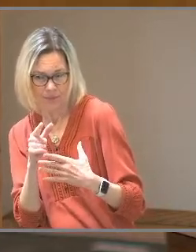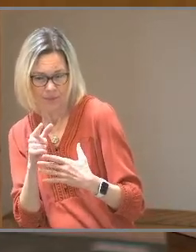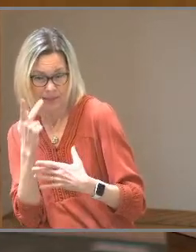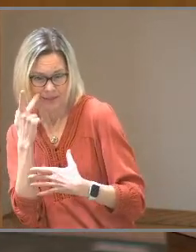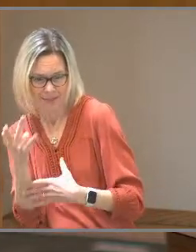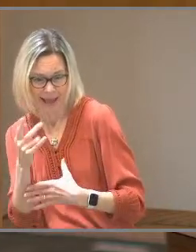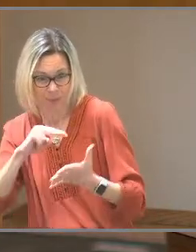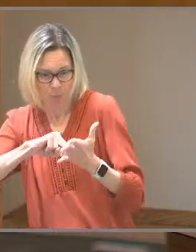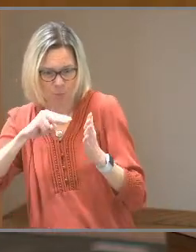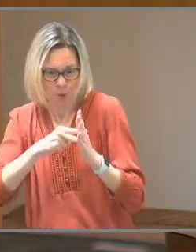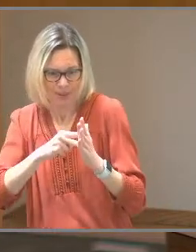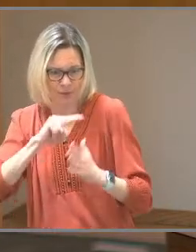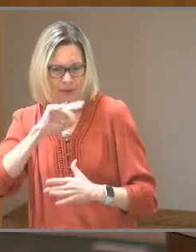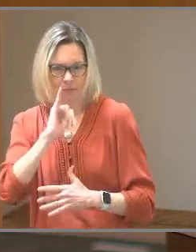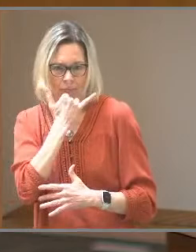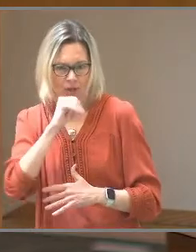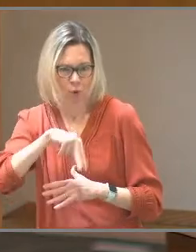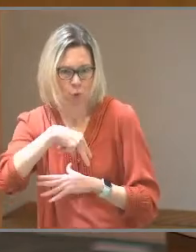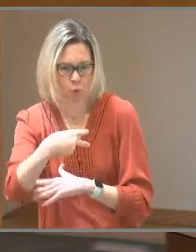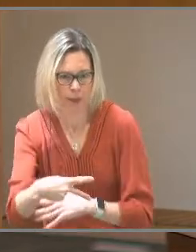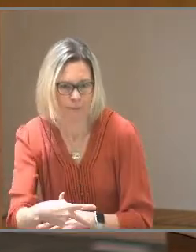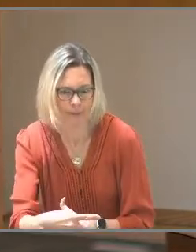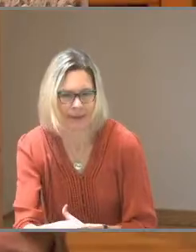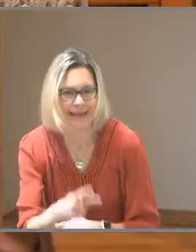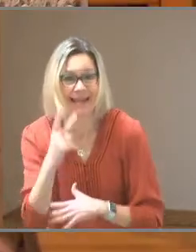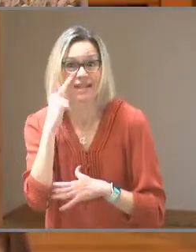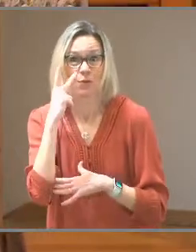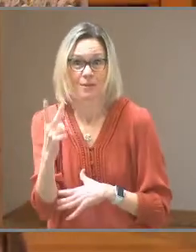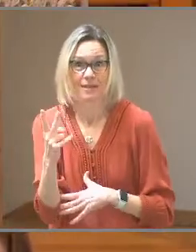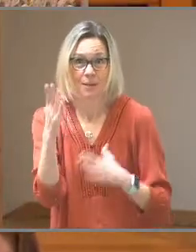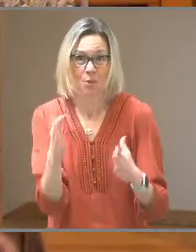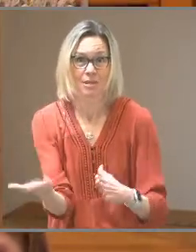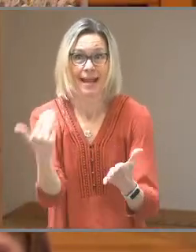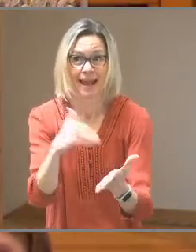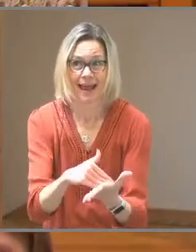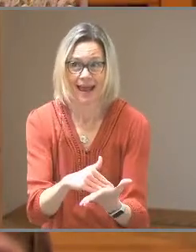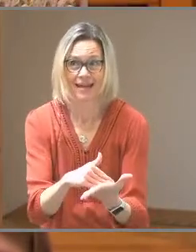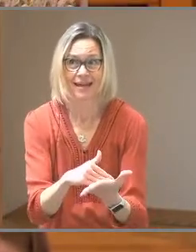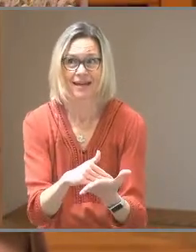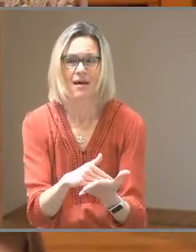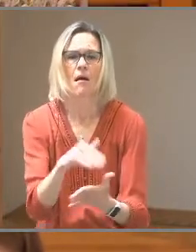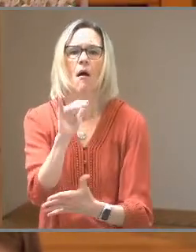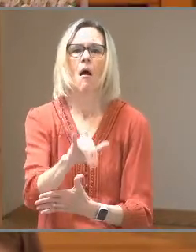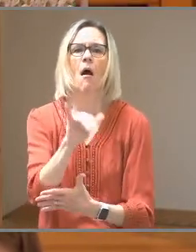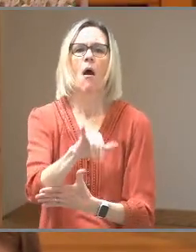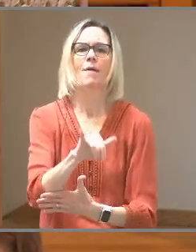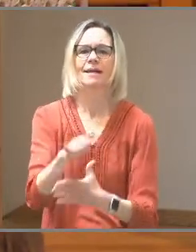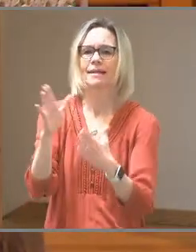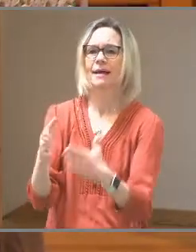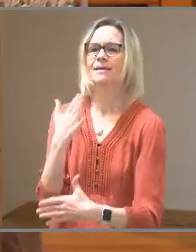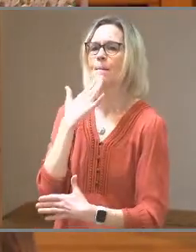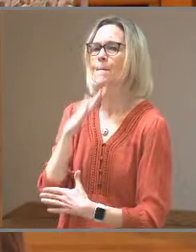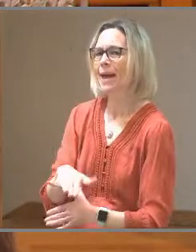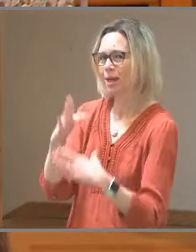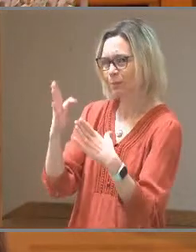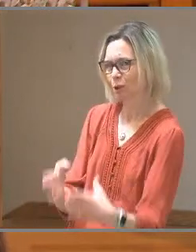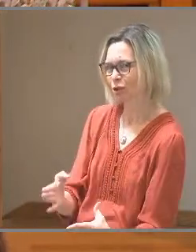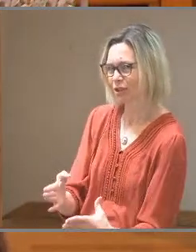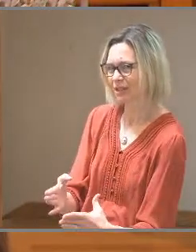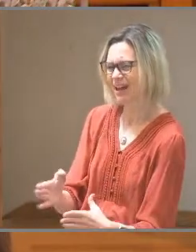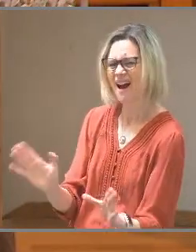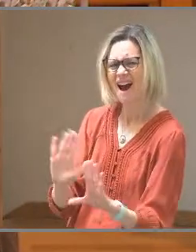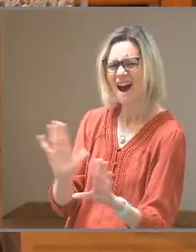trip someone. And then every time you see that person, you're like, "Oh, that's a bad person." But